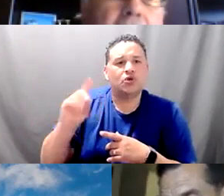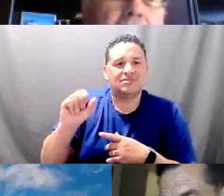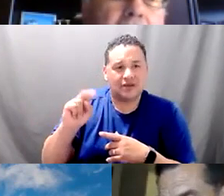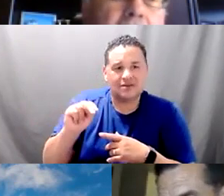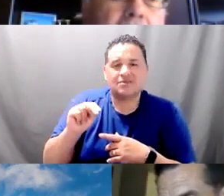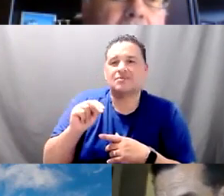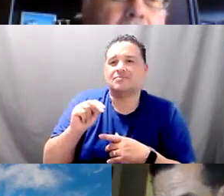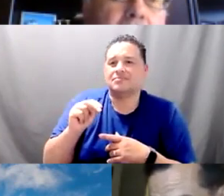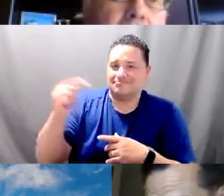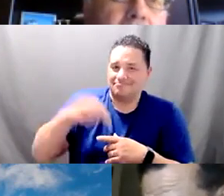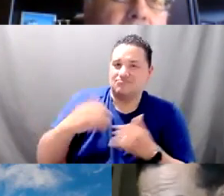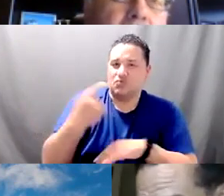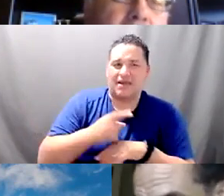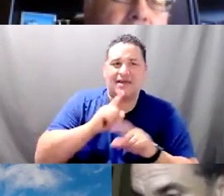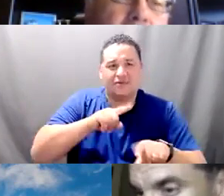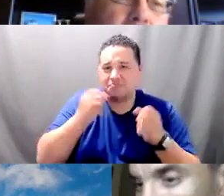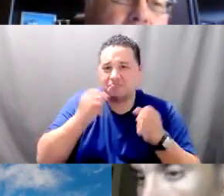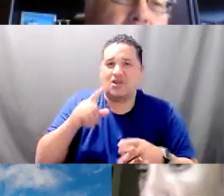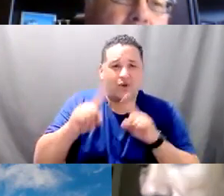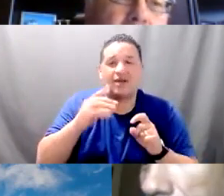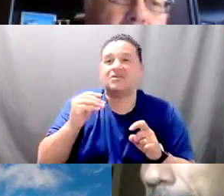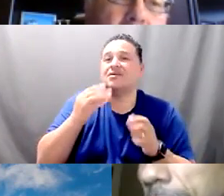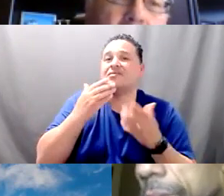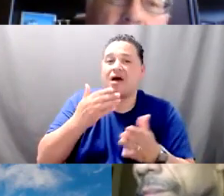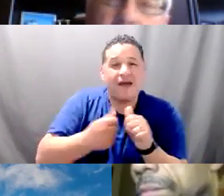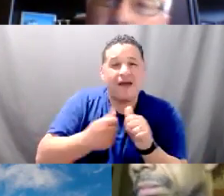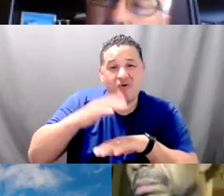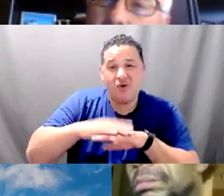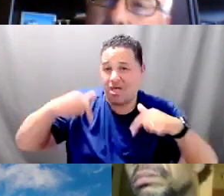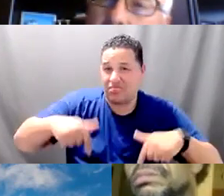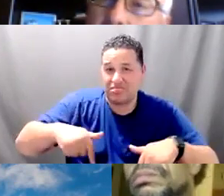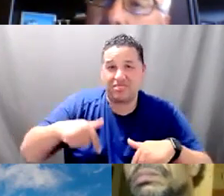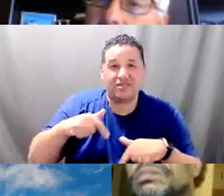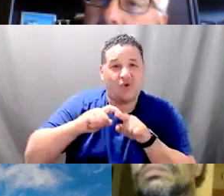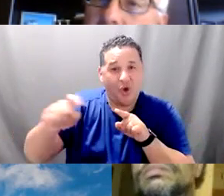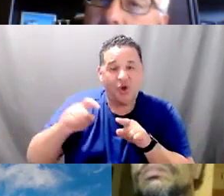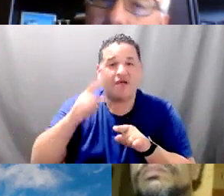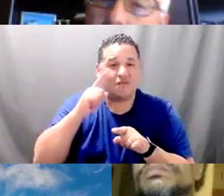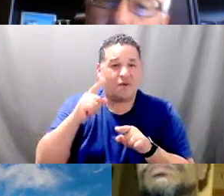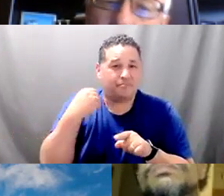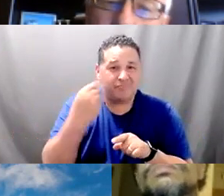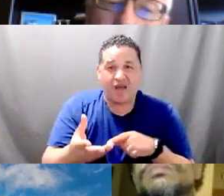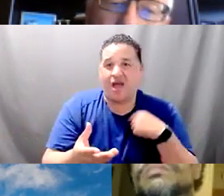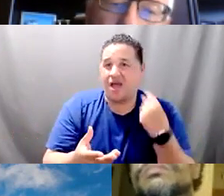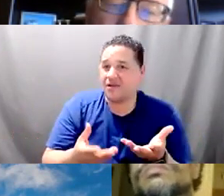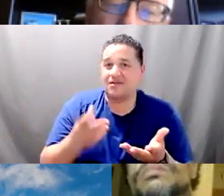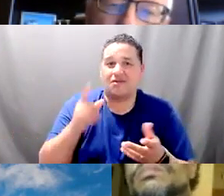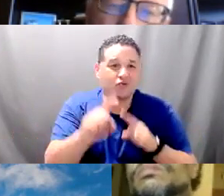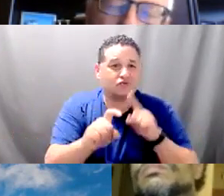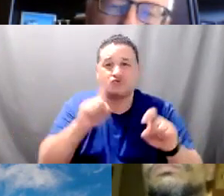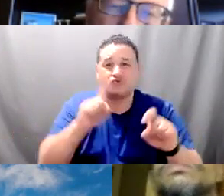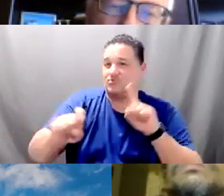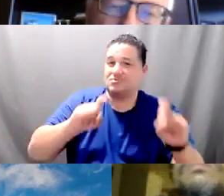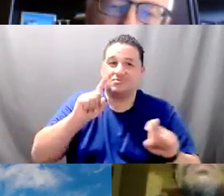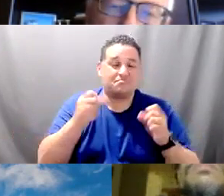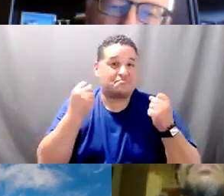questions. And we also want to thank everybody on this call for providing those questions as well. There are